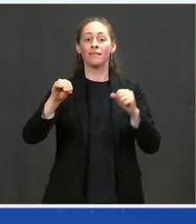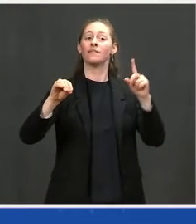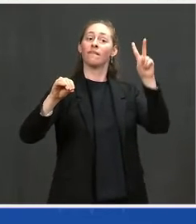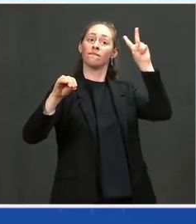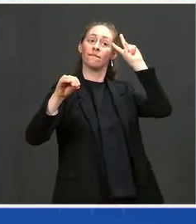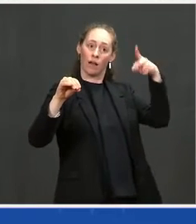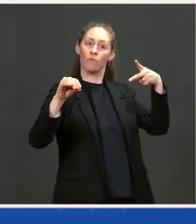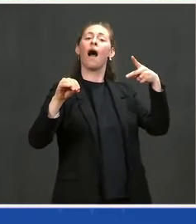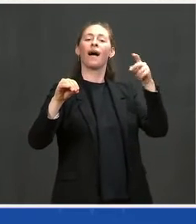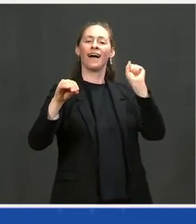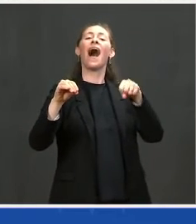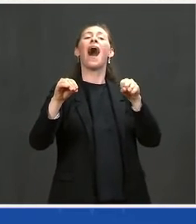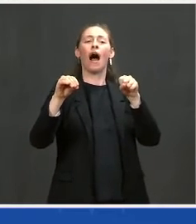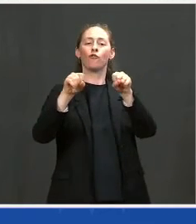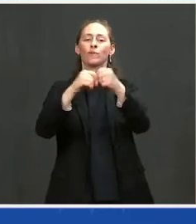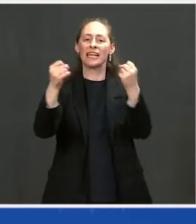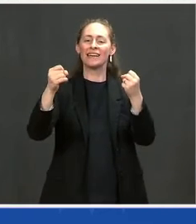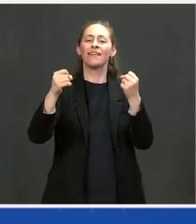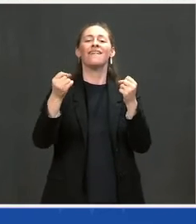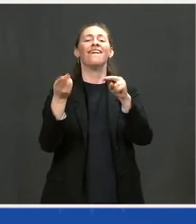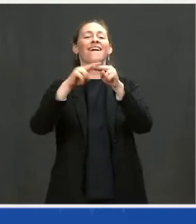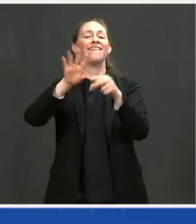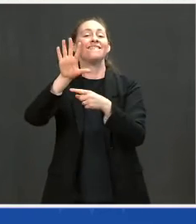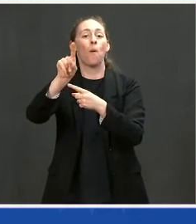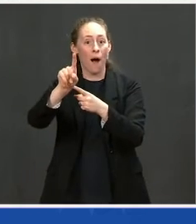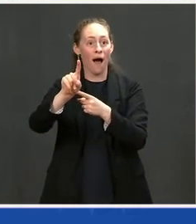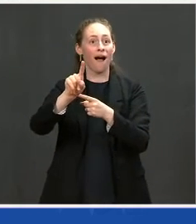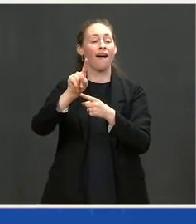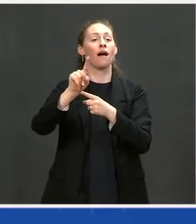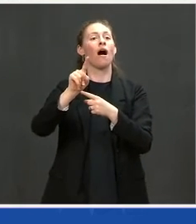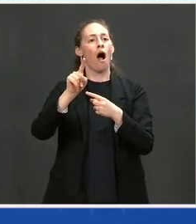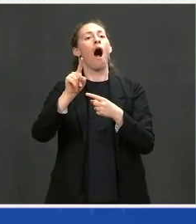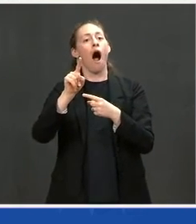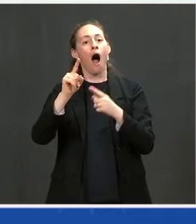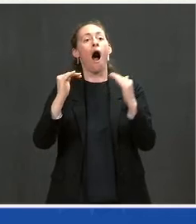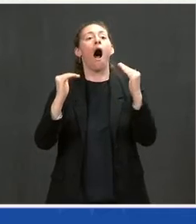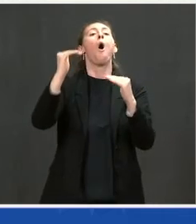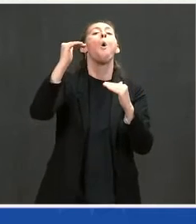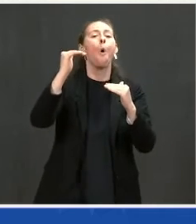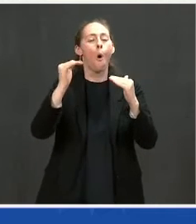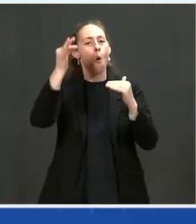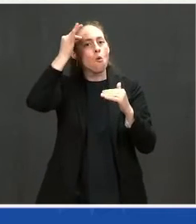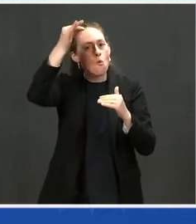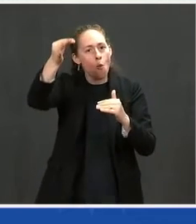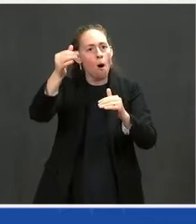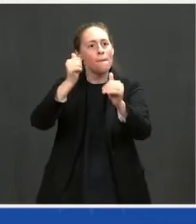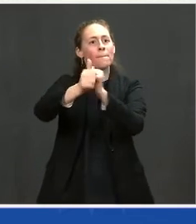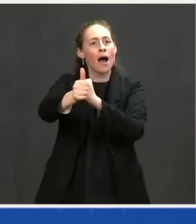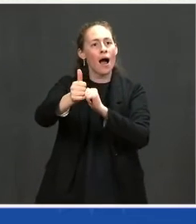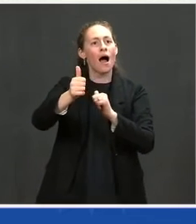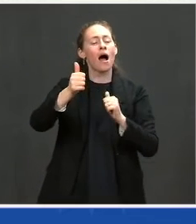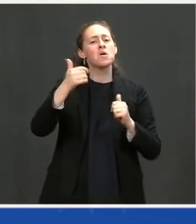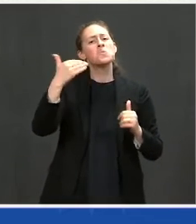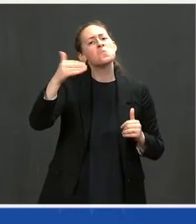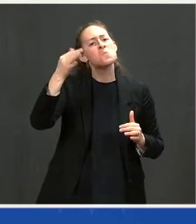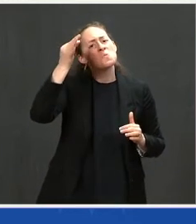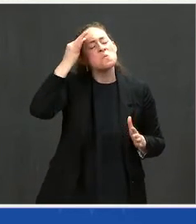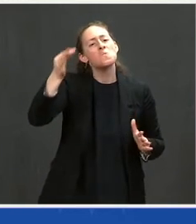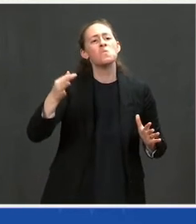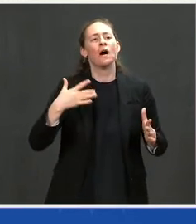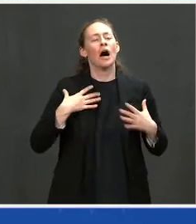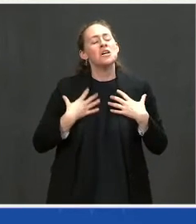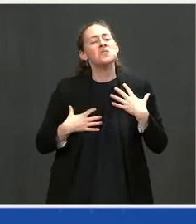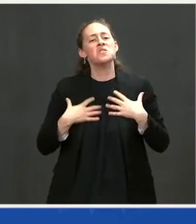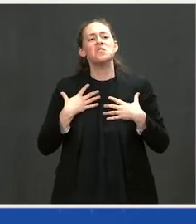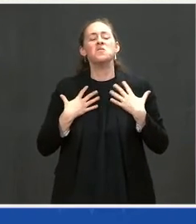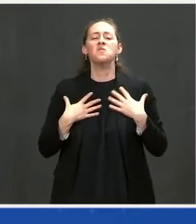51 votes without her. And so I'm going to say something outrageous. I have never been particularly poor